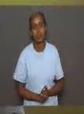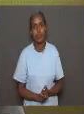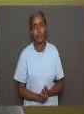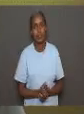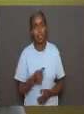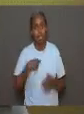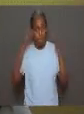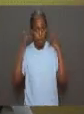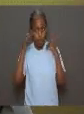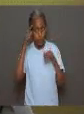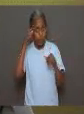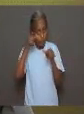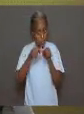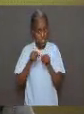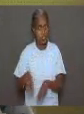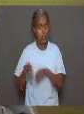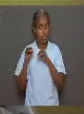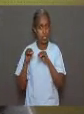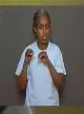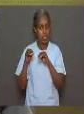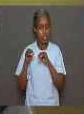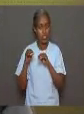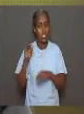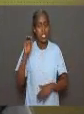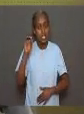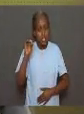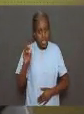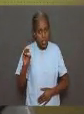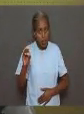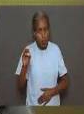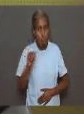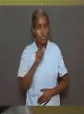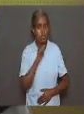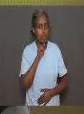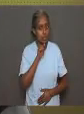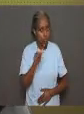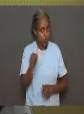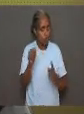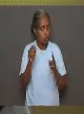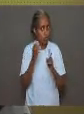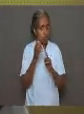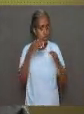I hope you noticed, students, that 0 is not included.